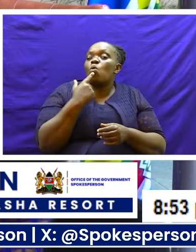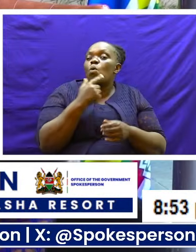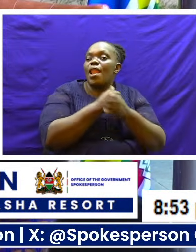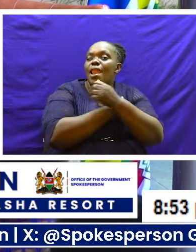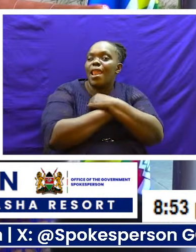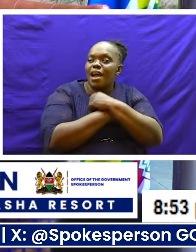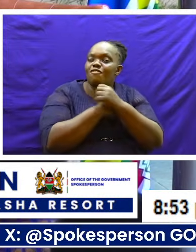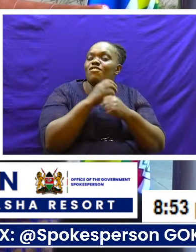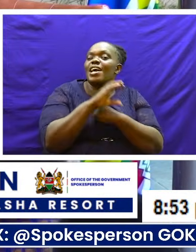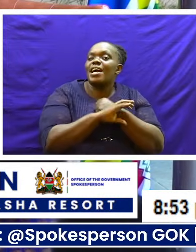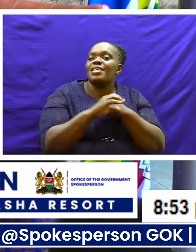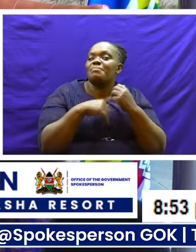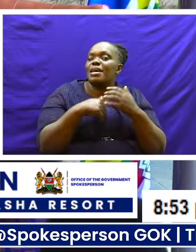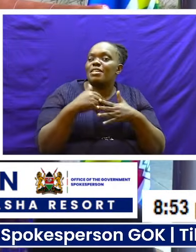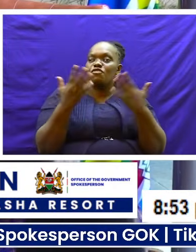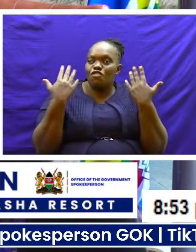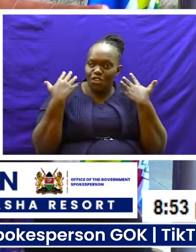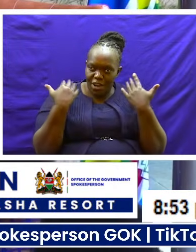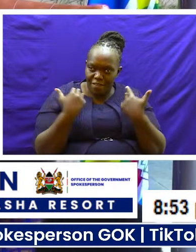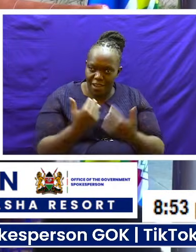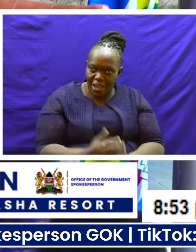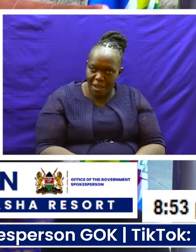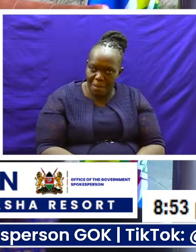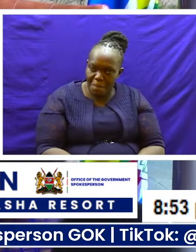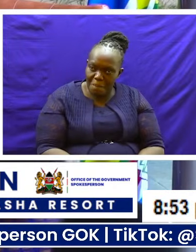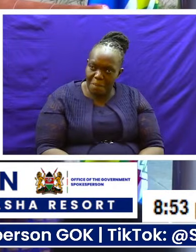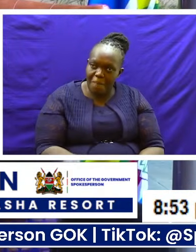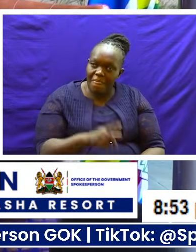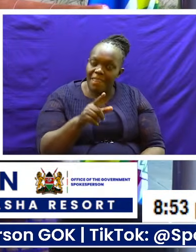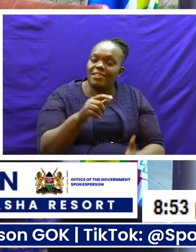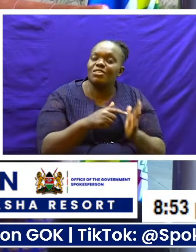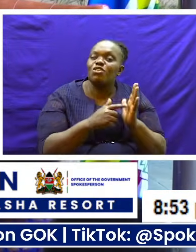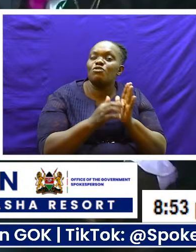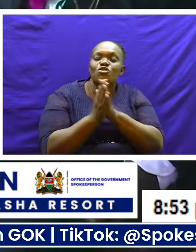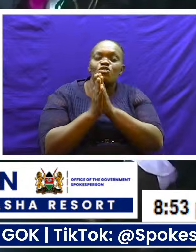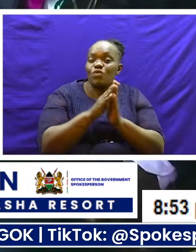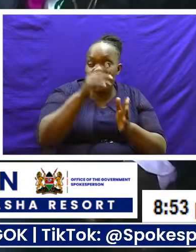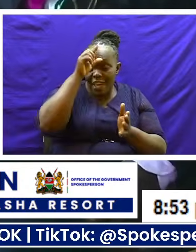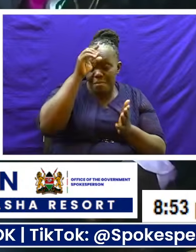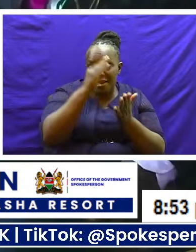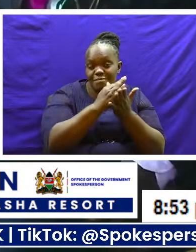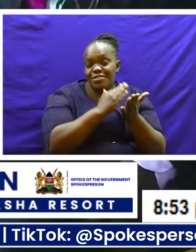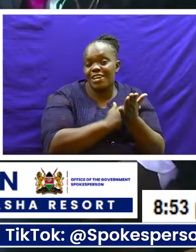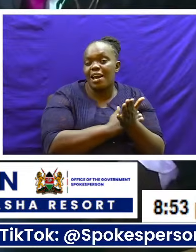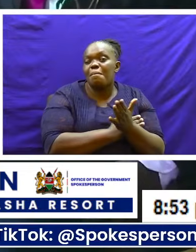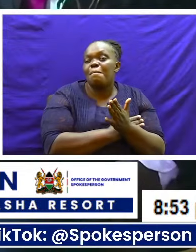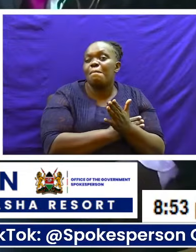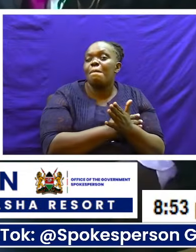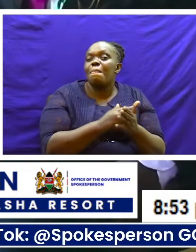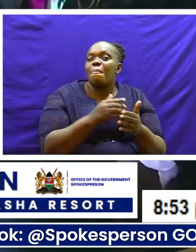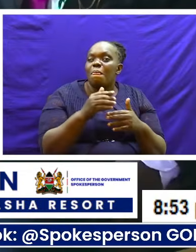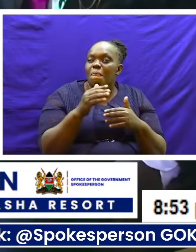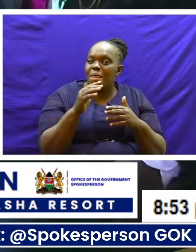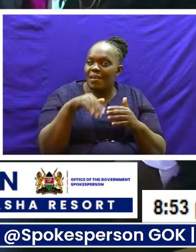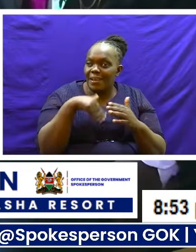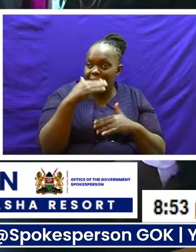ni Mkenya mzalendo daima. And this show is Sema na Spokes Bonga na Gava. Keep it right